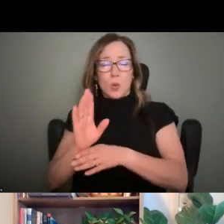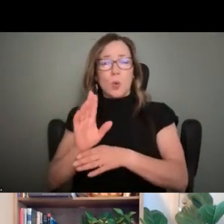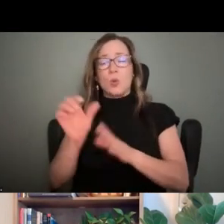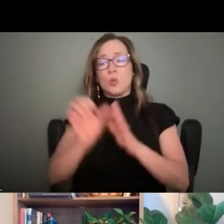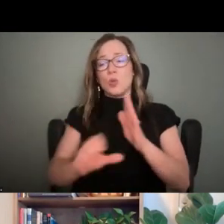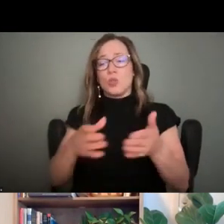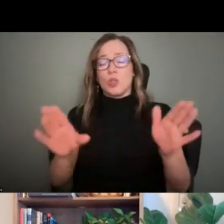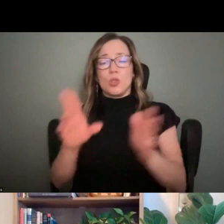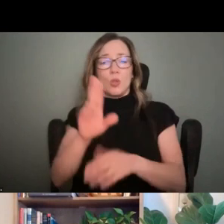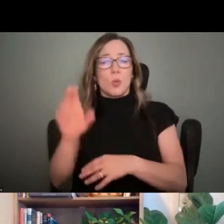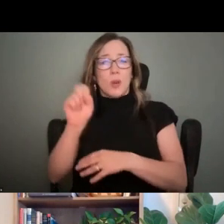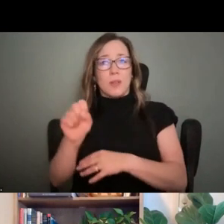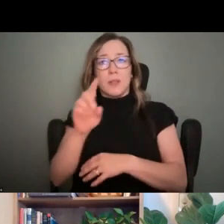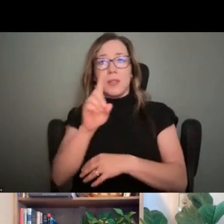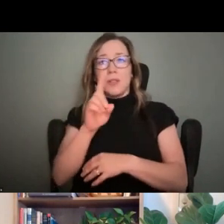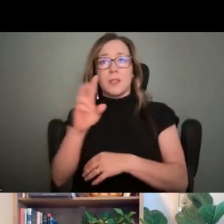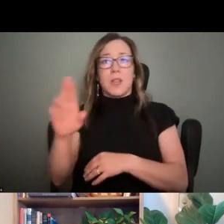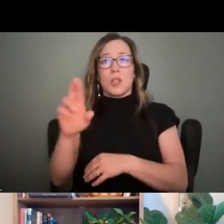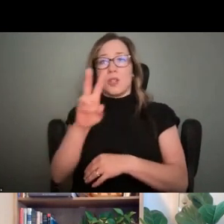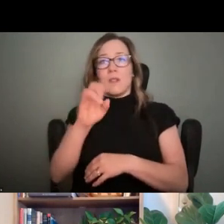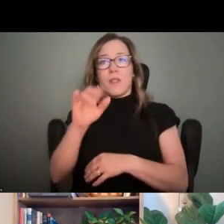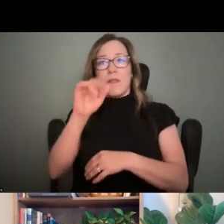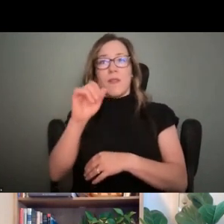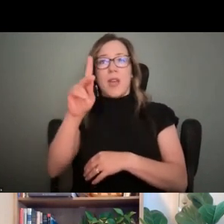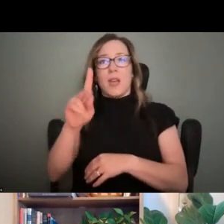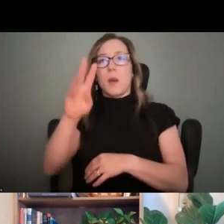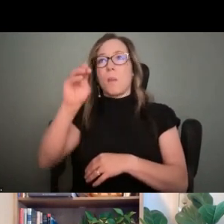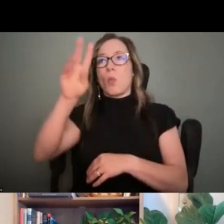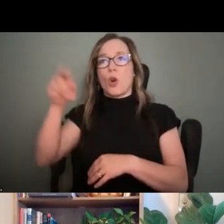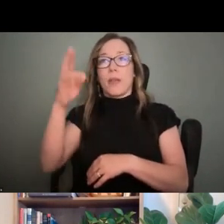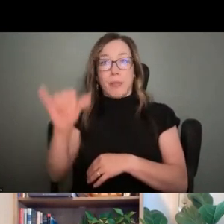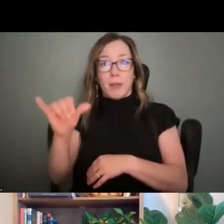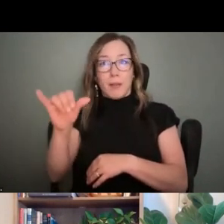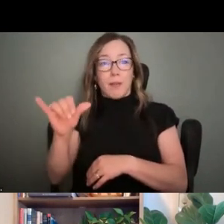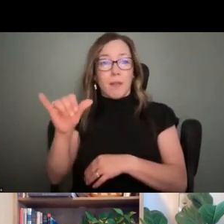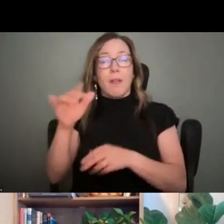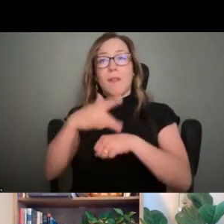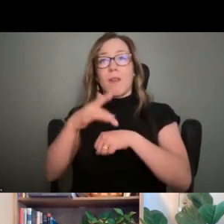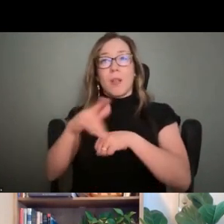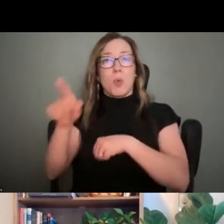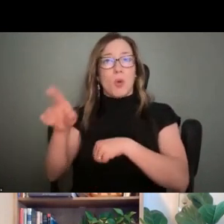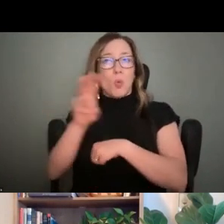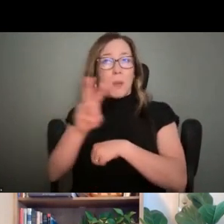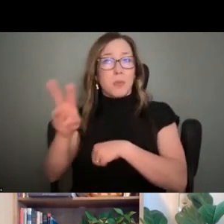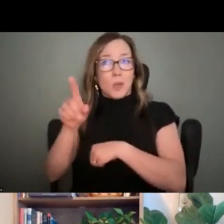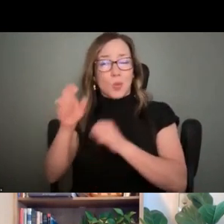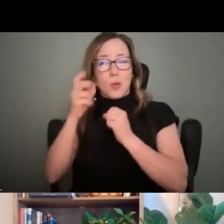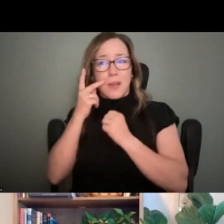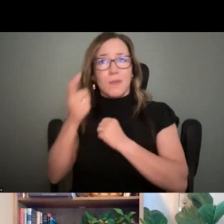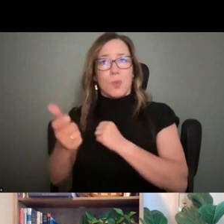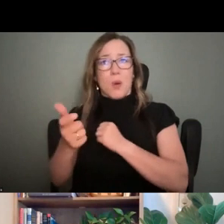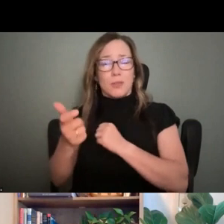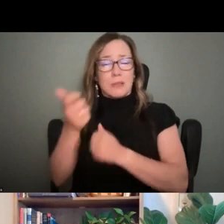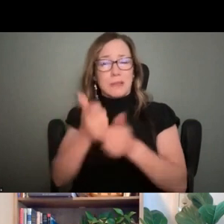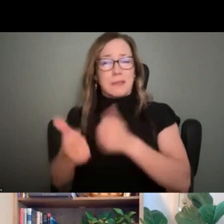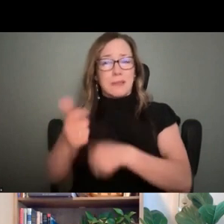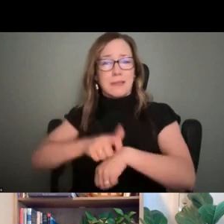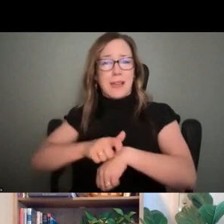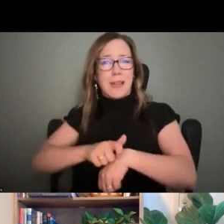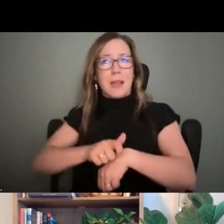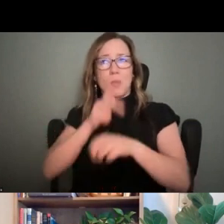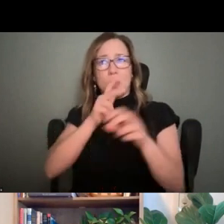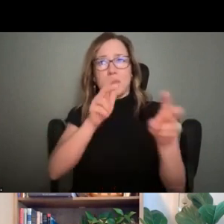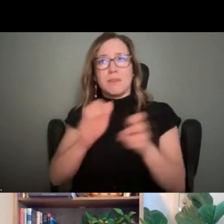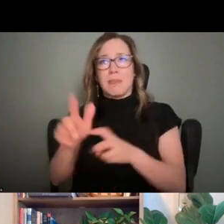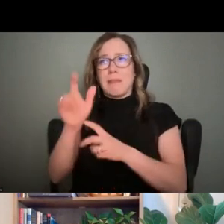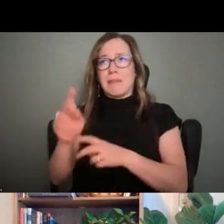United States, Dr. Vivek Murthy, which is available on the Virtual Summit webpage for you to view at any time, and we'll place a link to that